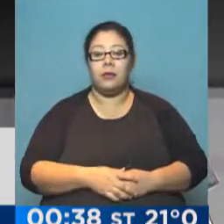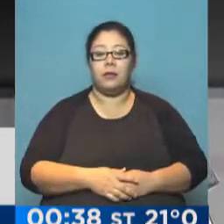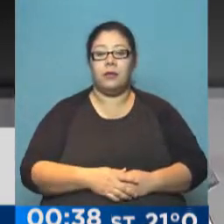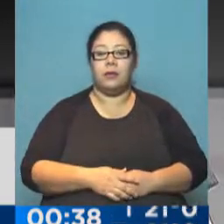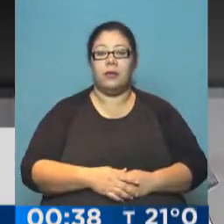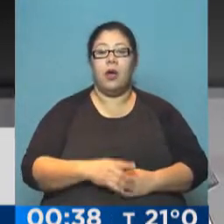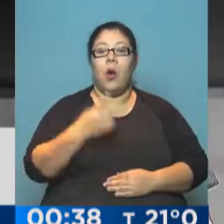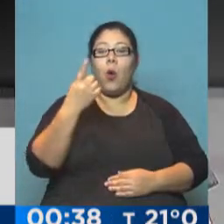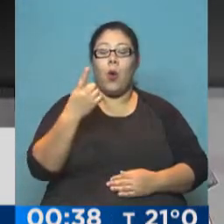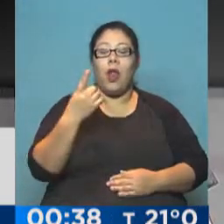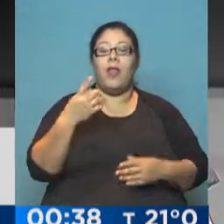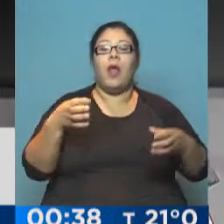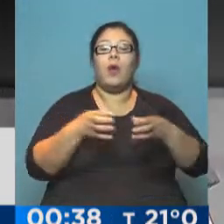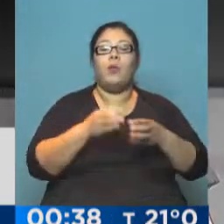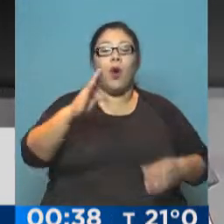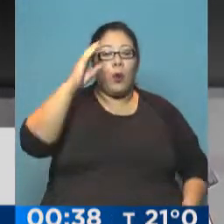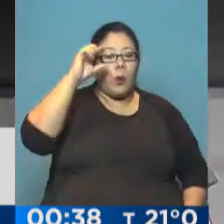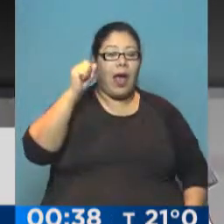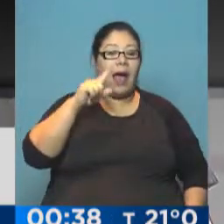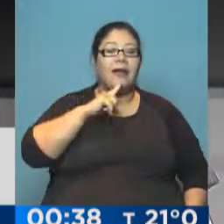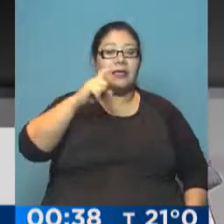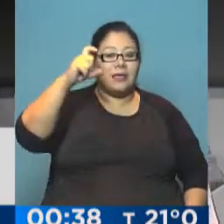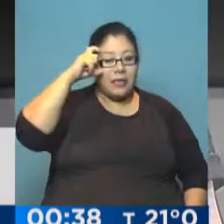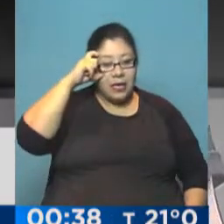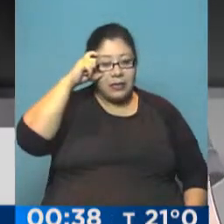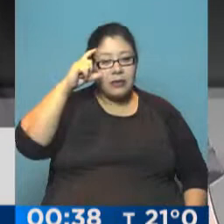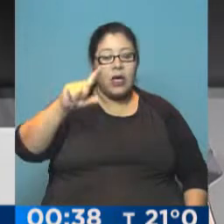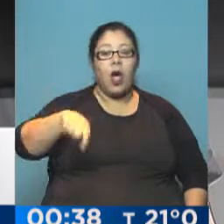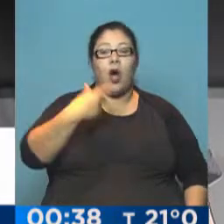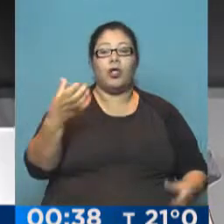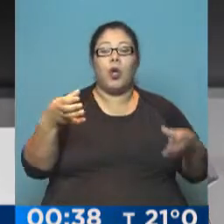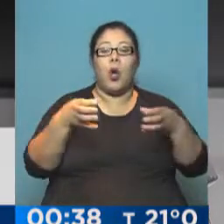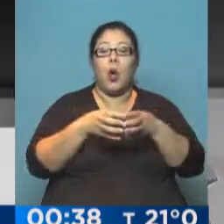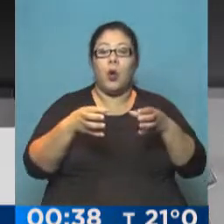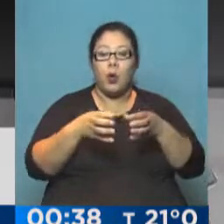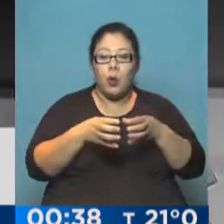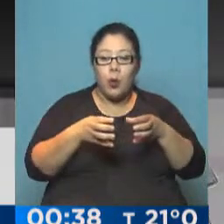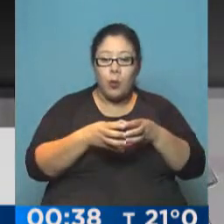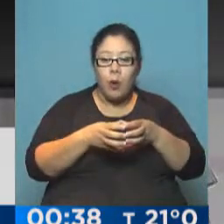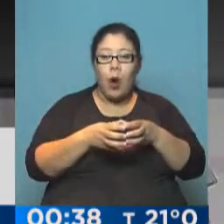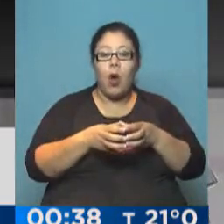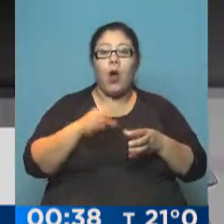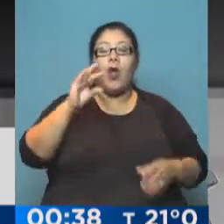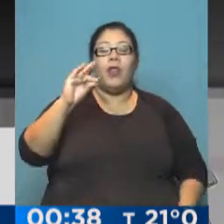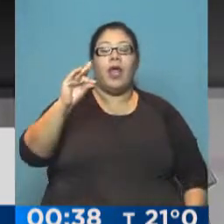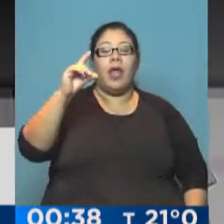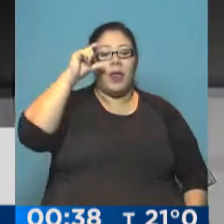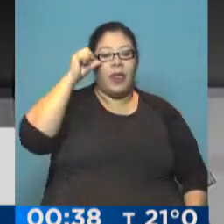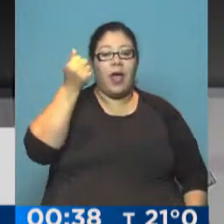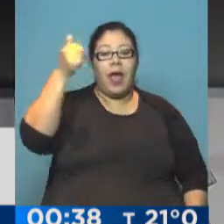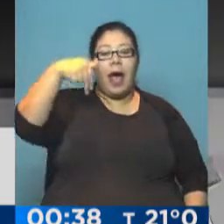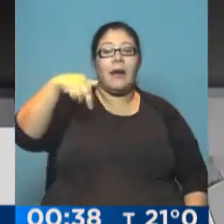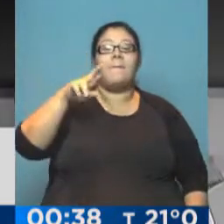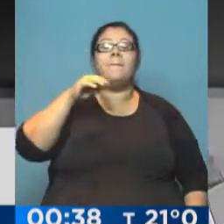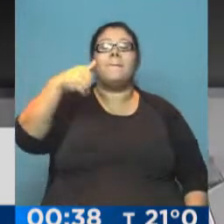Octopus's Garden by the Beatles, where Ringo is singing. Everybody Loves Somebody by Dean Martin.